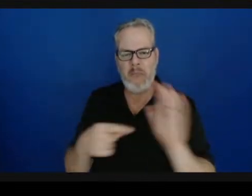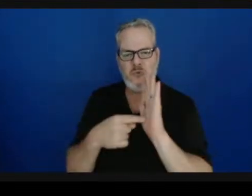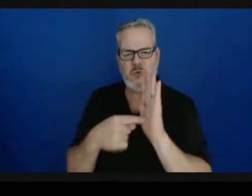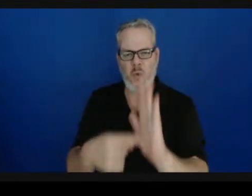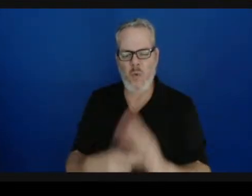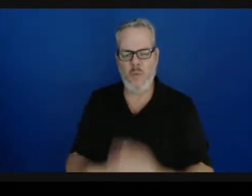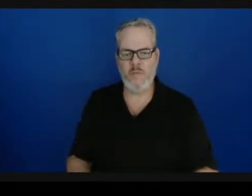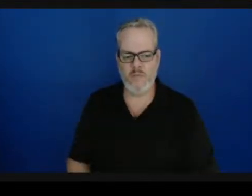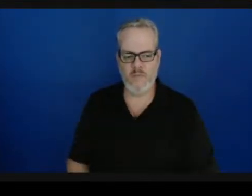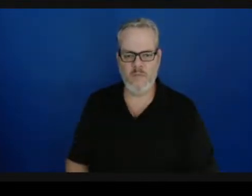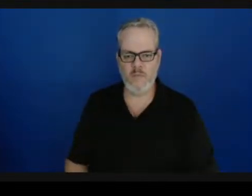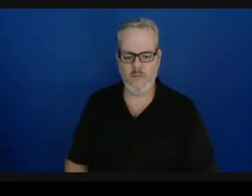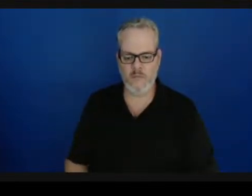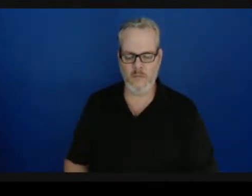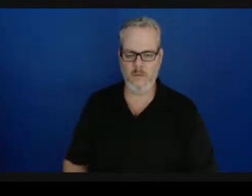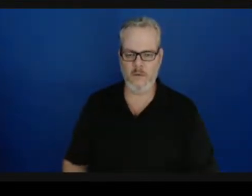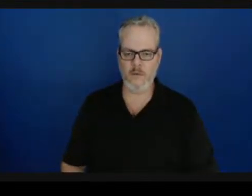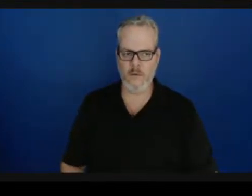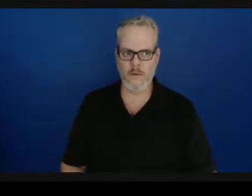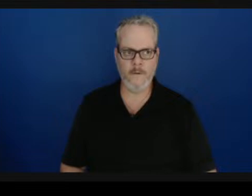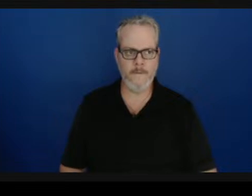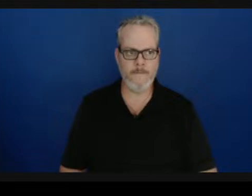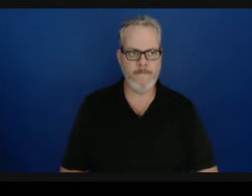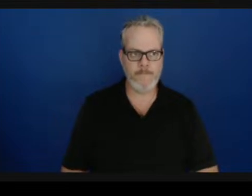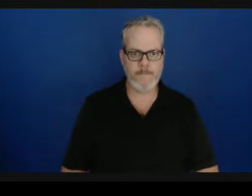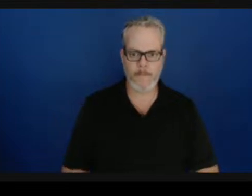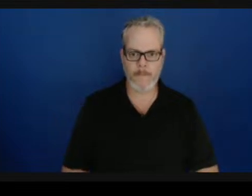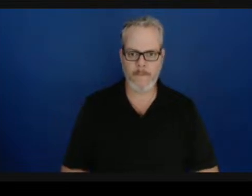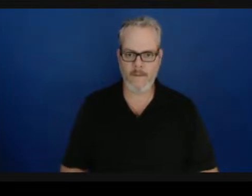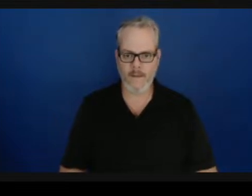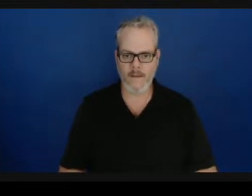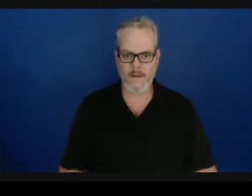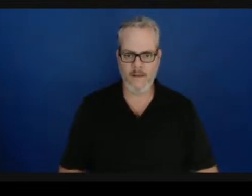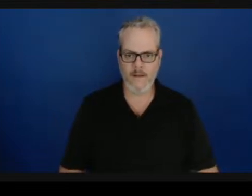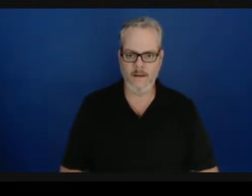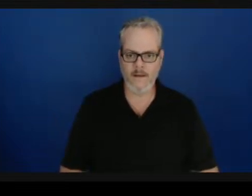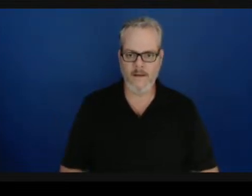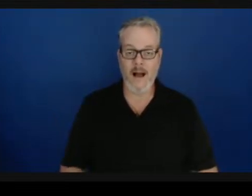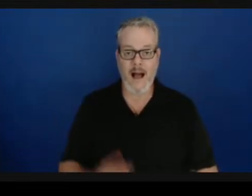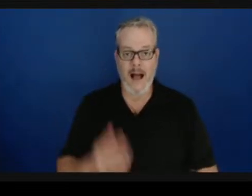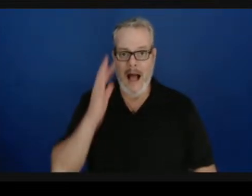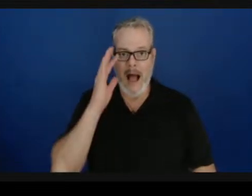play it from the beginning here. I thought I was going to play it from the beginning.